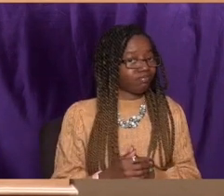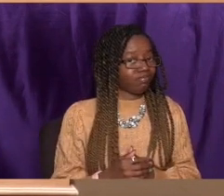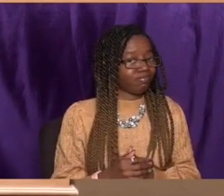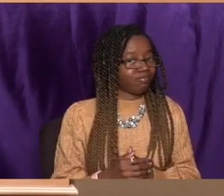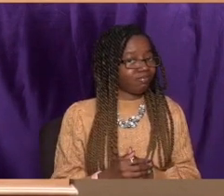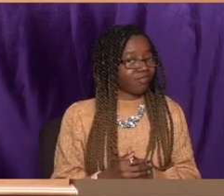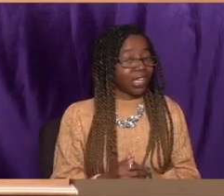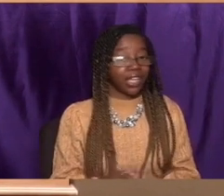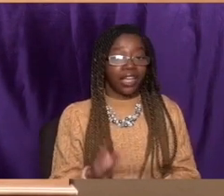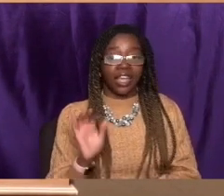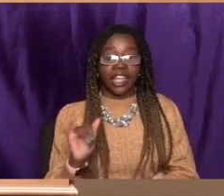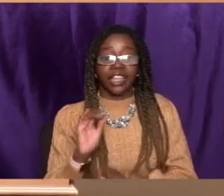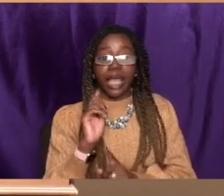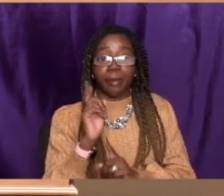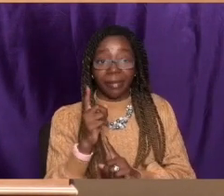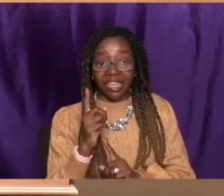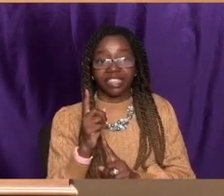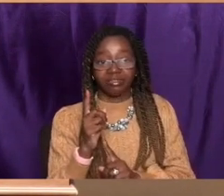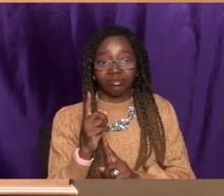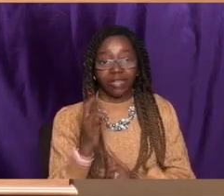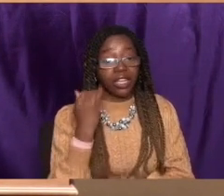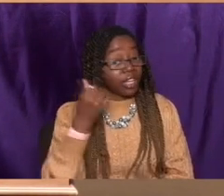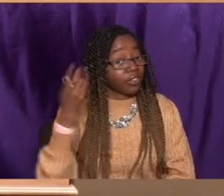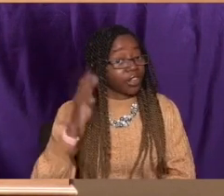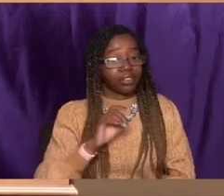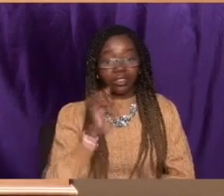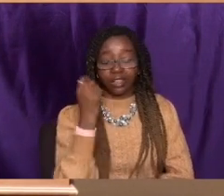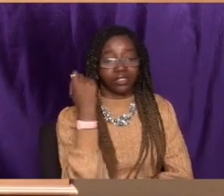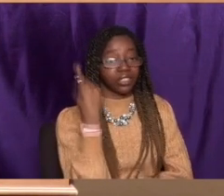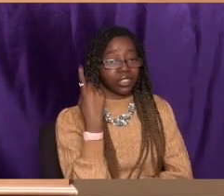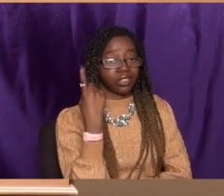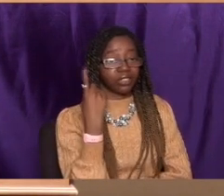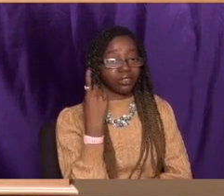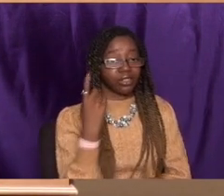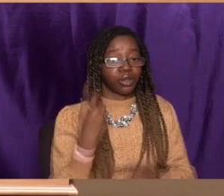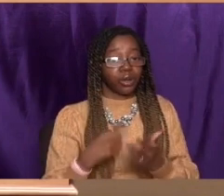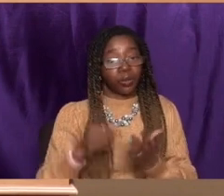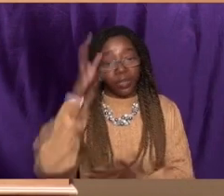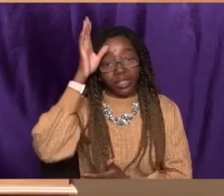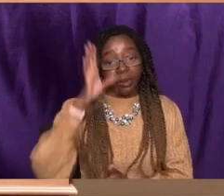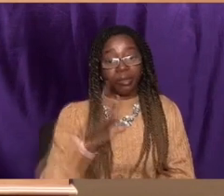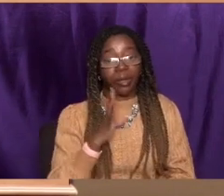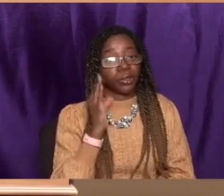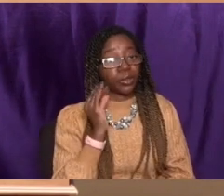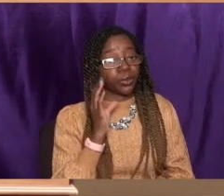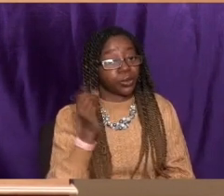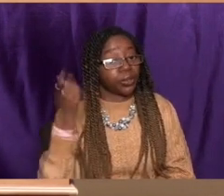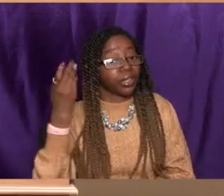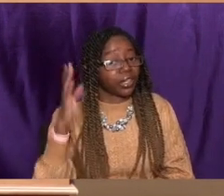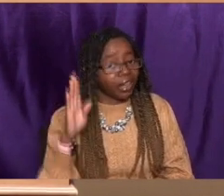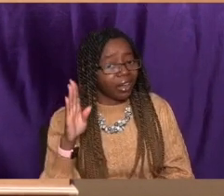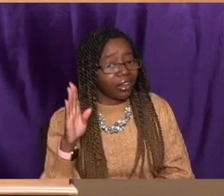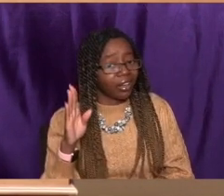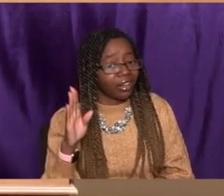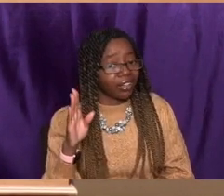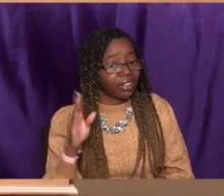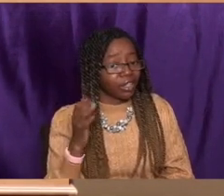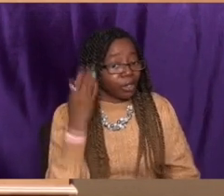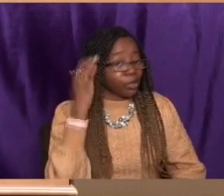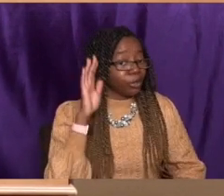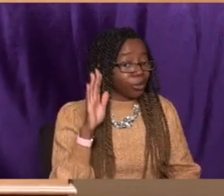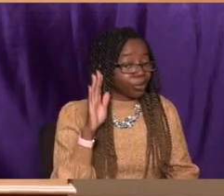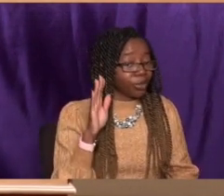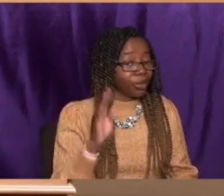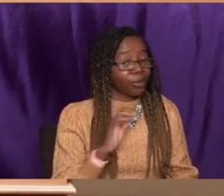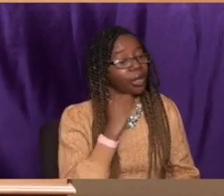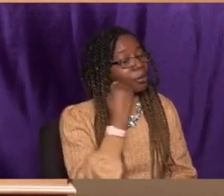It's at that moment as if God didn't understand what Moses was going through. As if God wasn't aware how